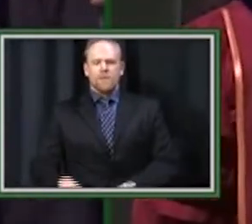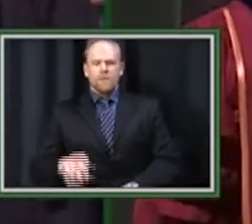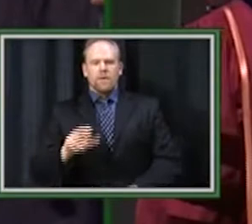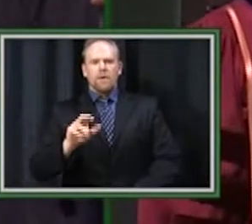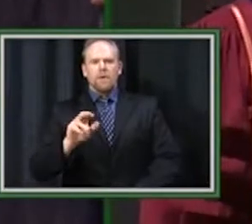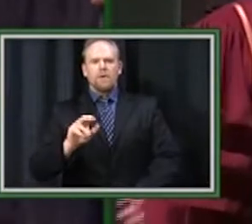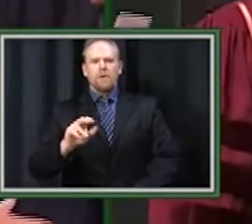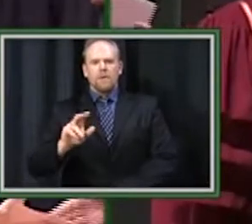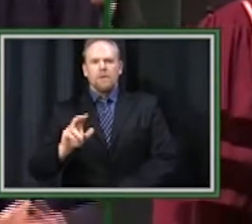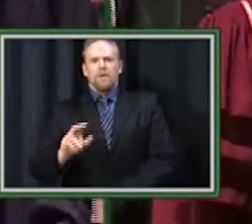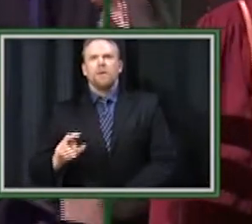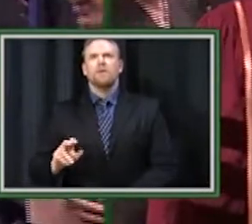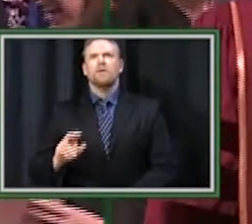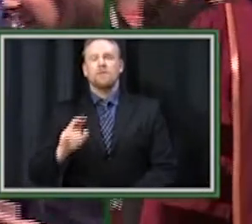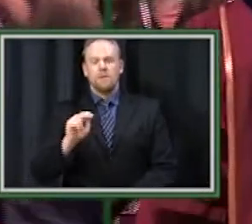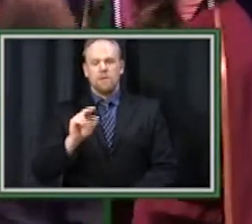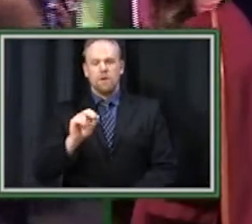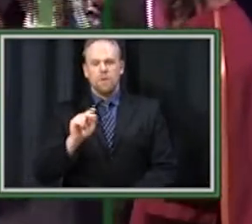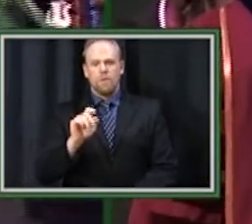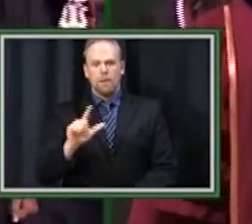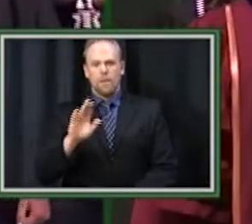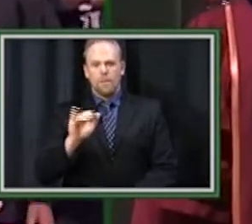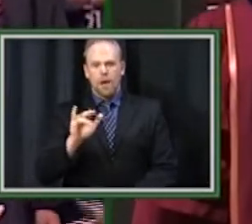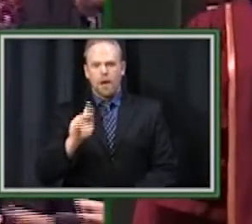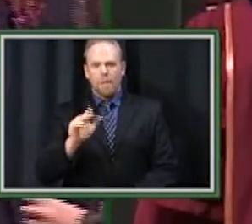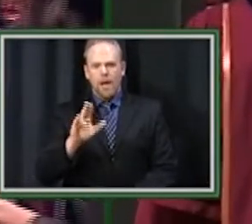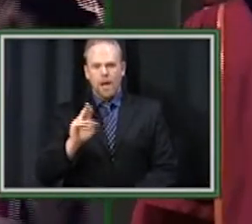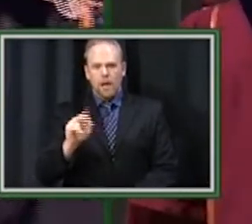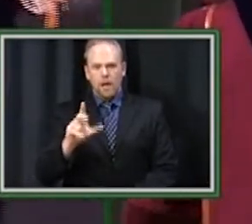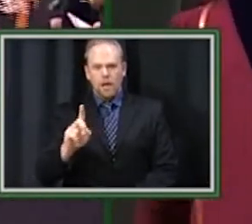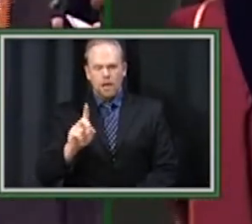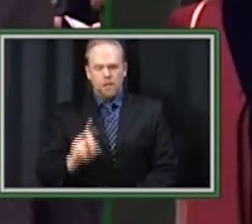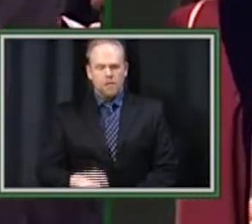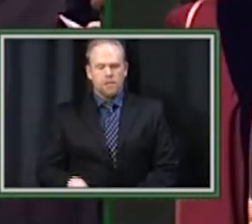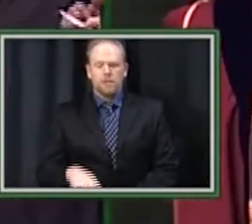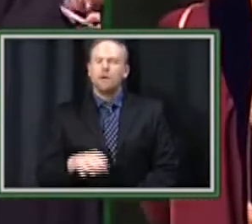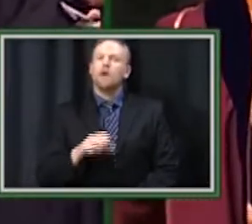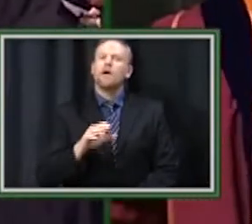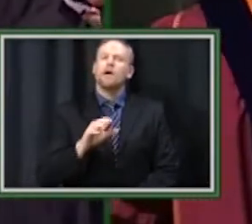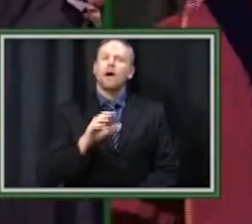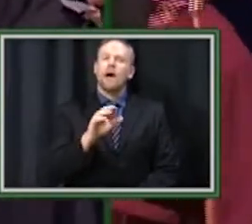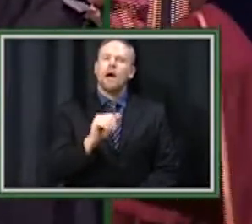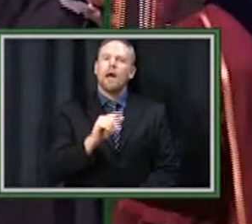Noelle Buckband. Alexa Danielle Pritchett.